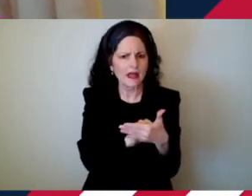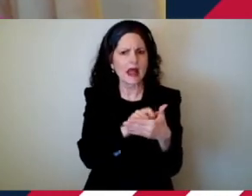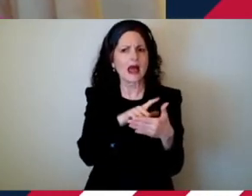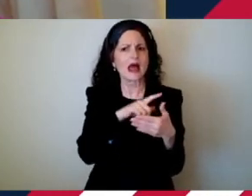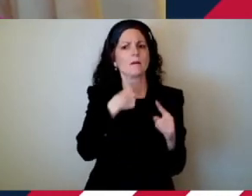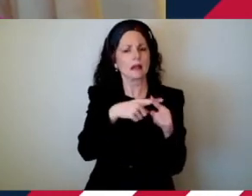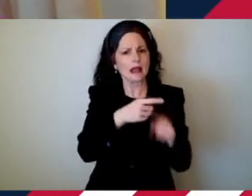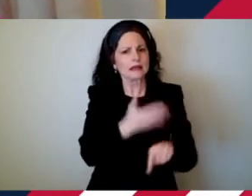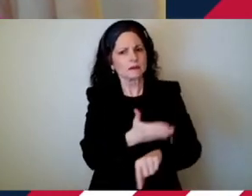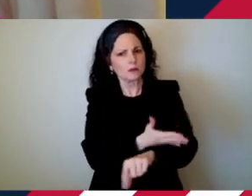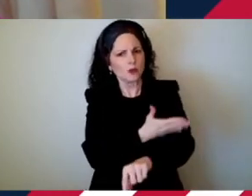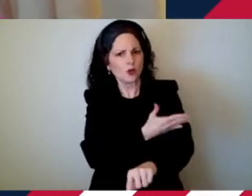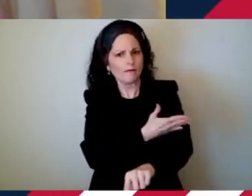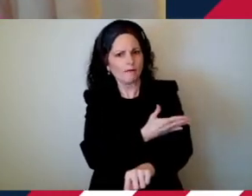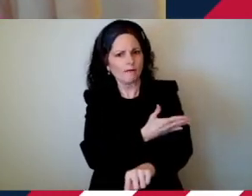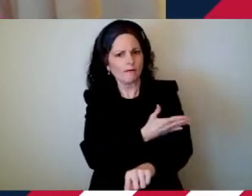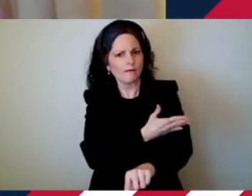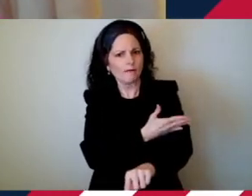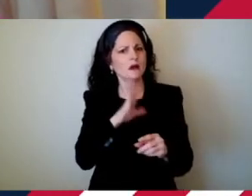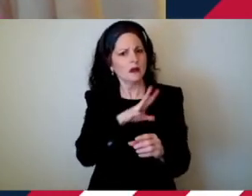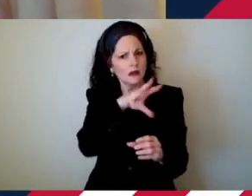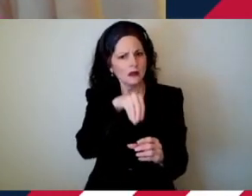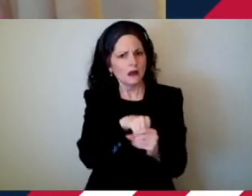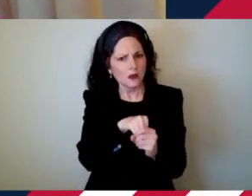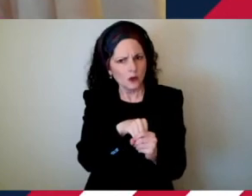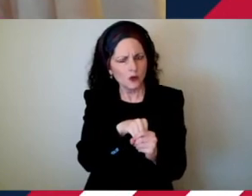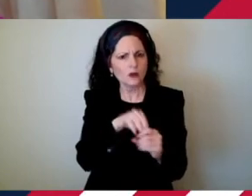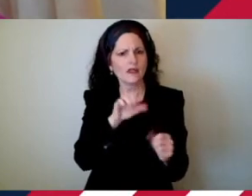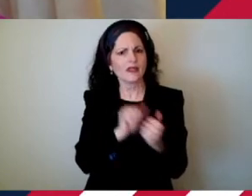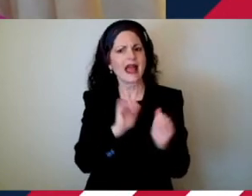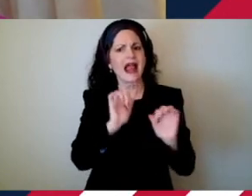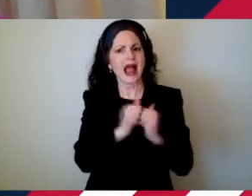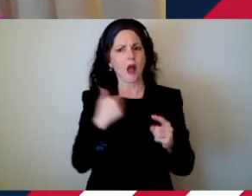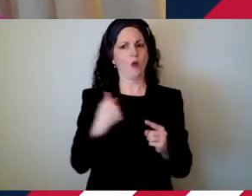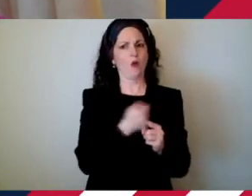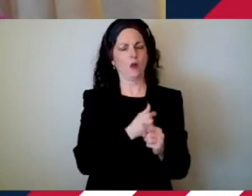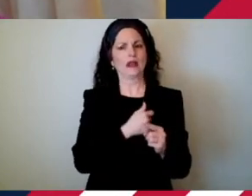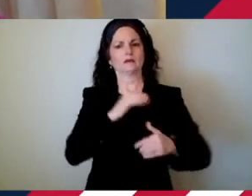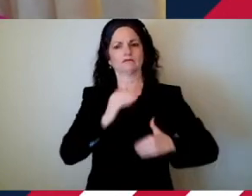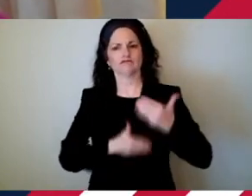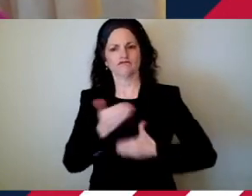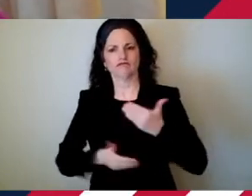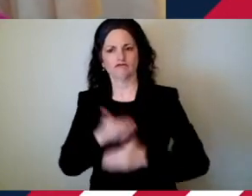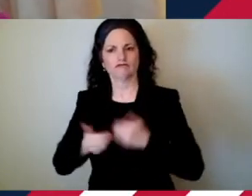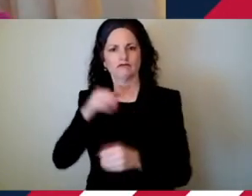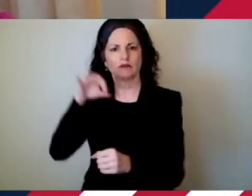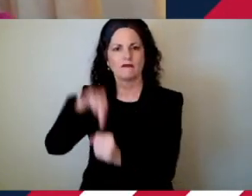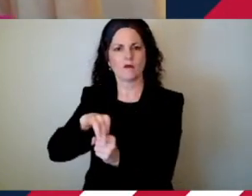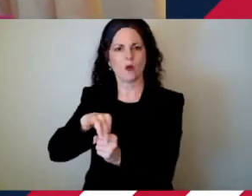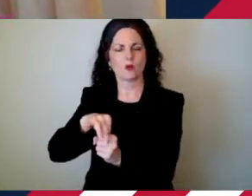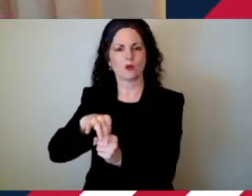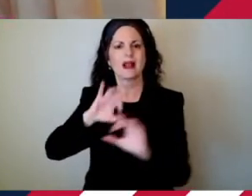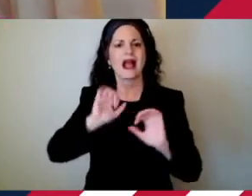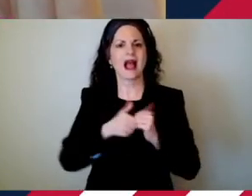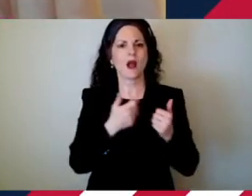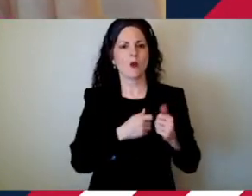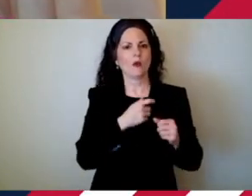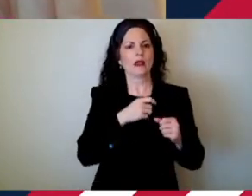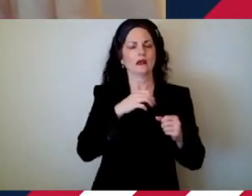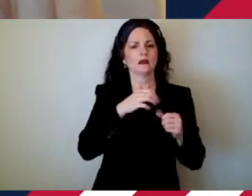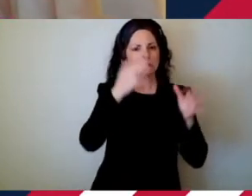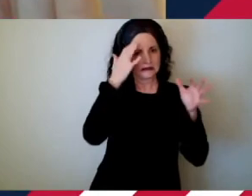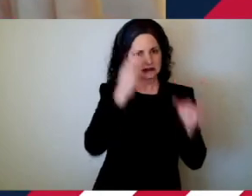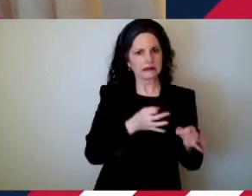and confidence-inspiring nominating process. That is the purpose of the Unity Resolution that preceded this